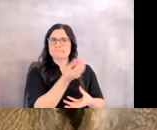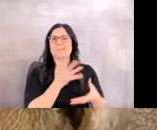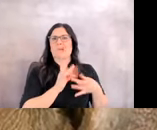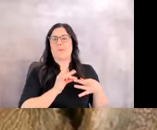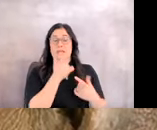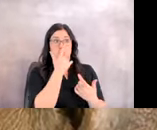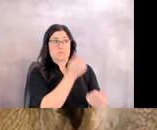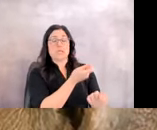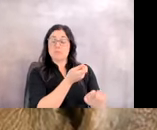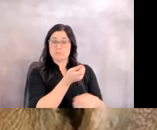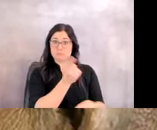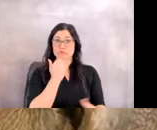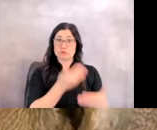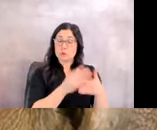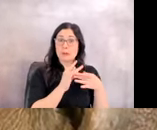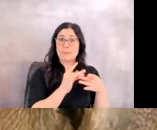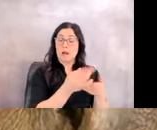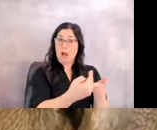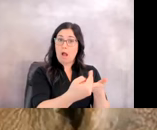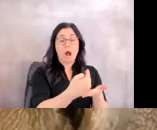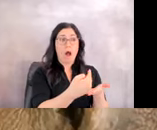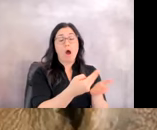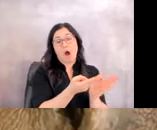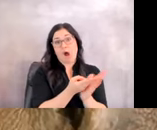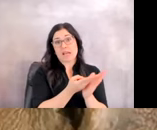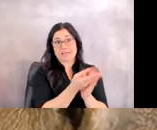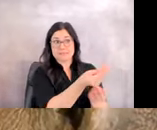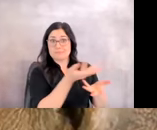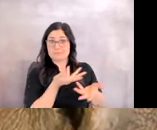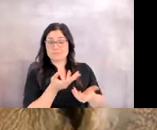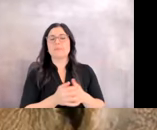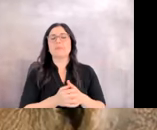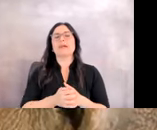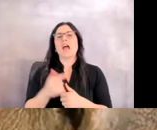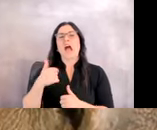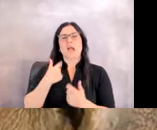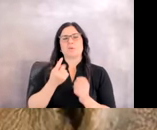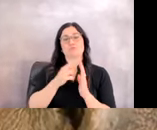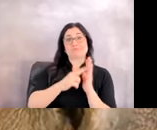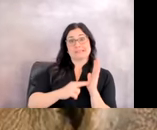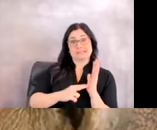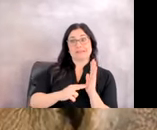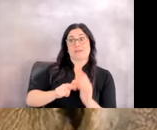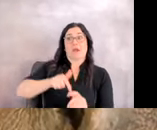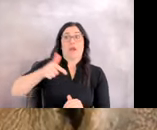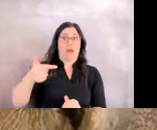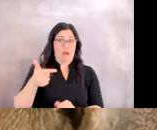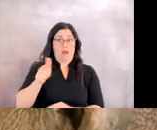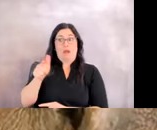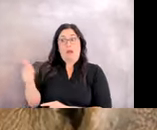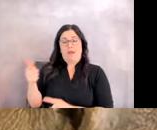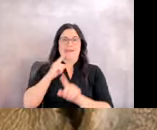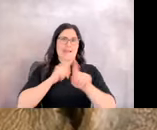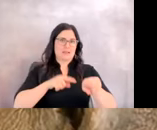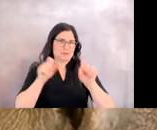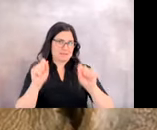I think they're very real comments. They're very honest comments. So I'll kind of read them and then I'll let Marianne or Sean answer